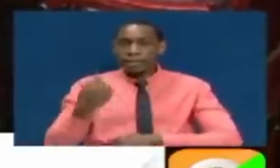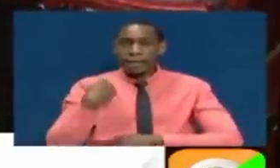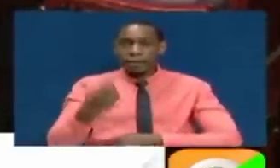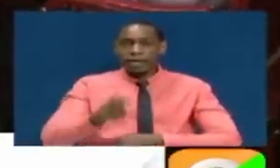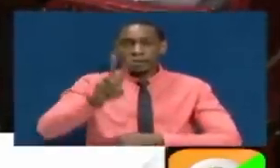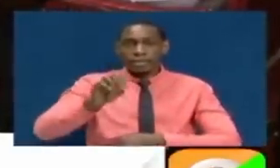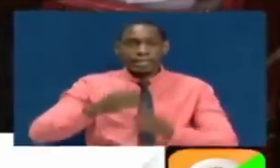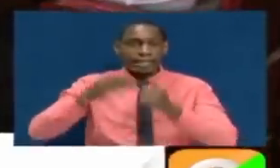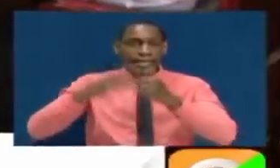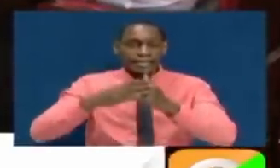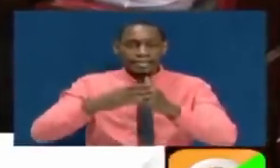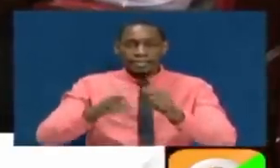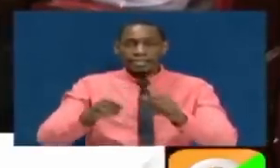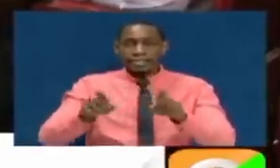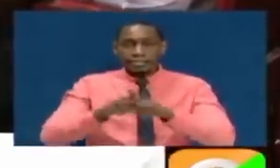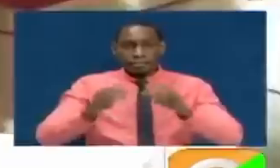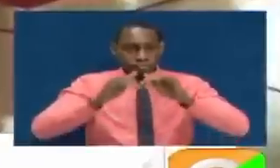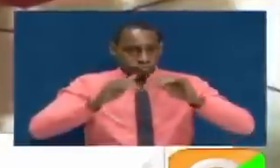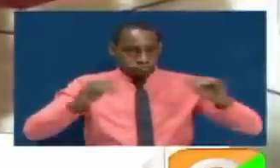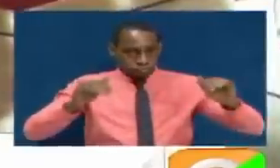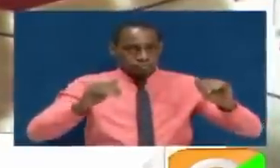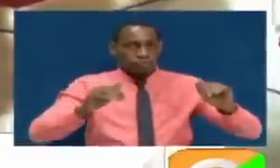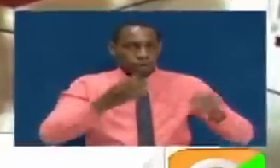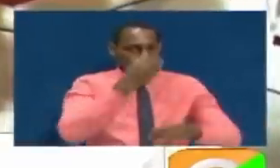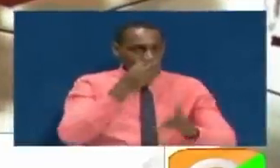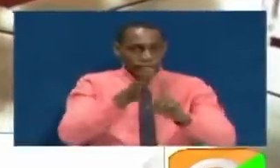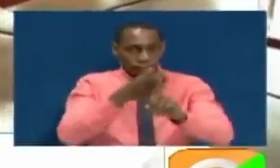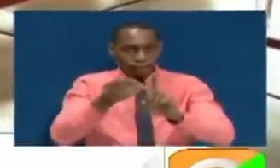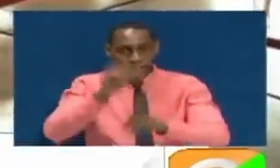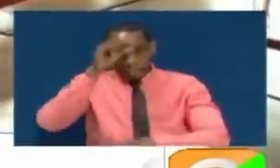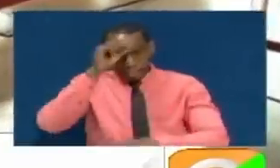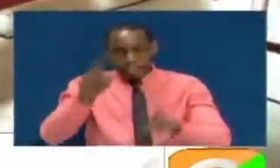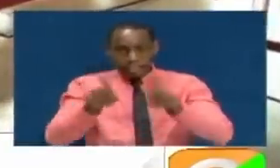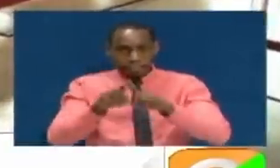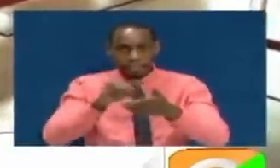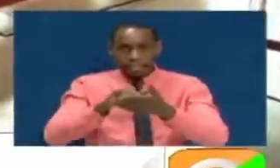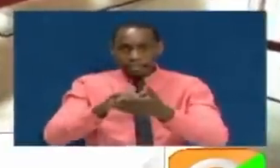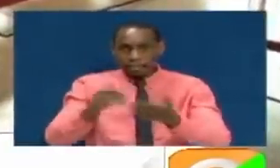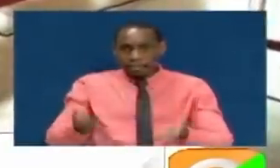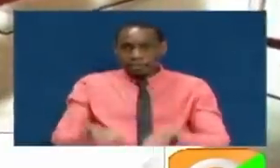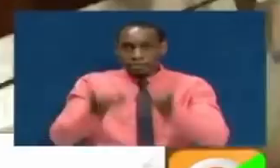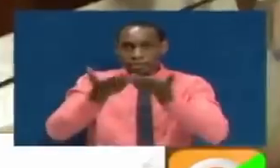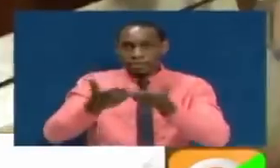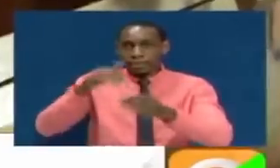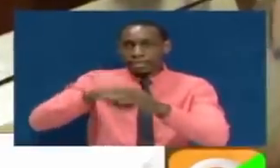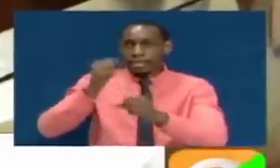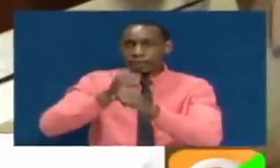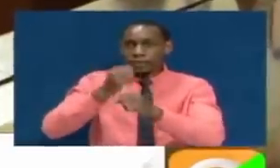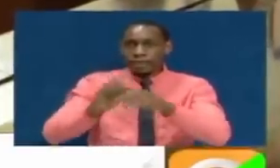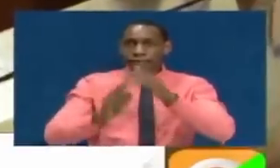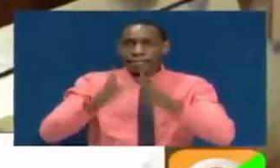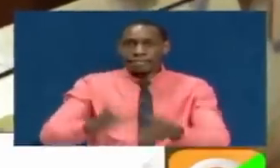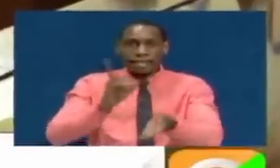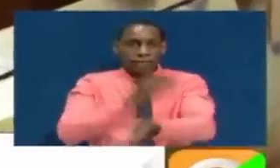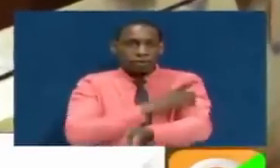of 2019, further diluting the deputy president's influence in government and seemingly elevating interior affairs cabinet secretary Dr.